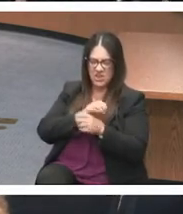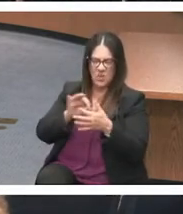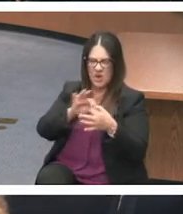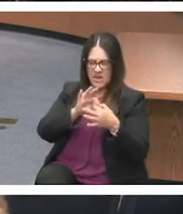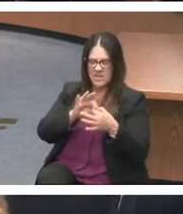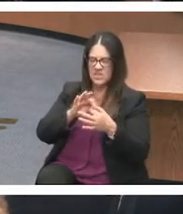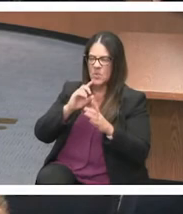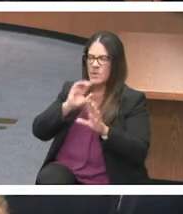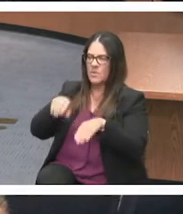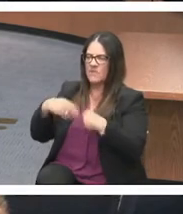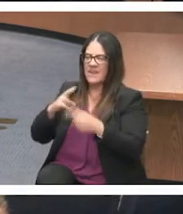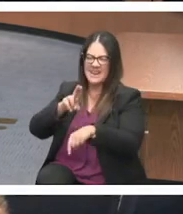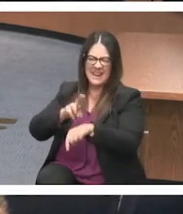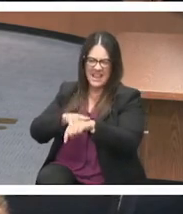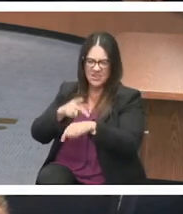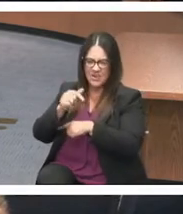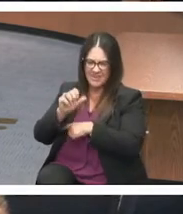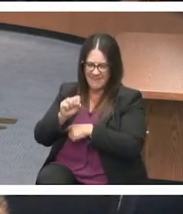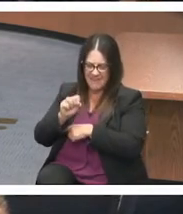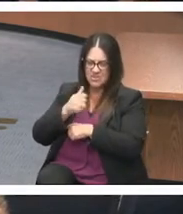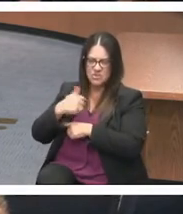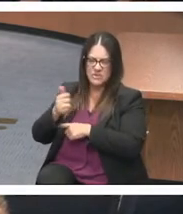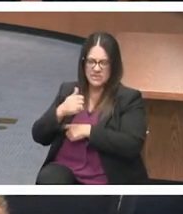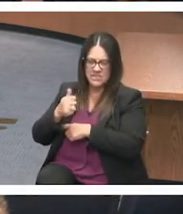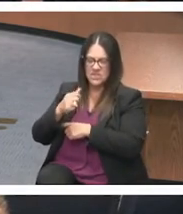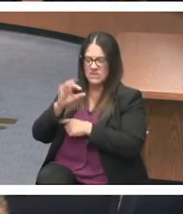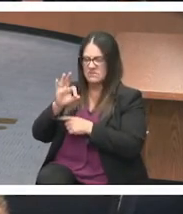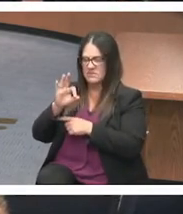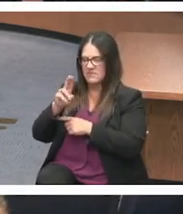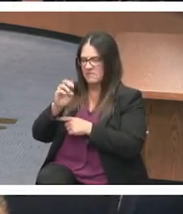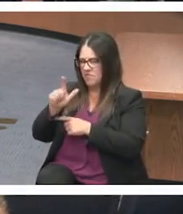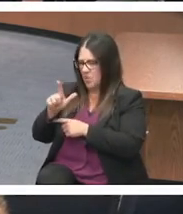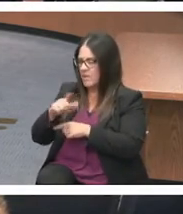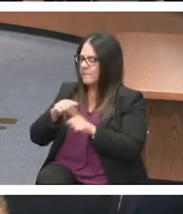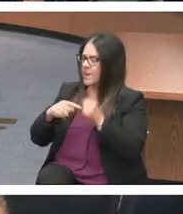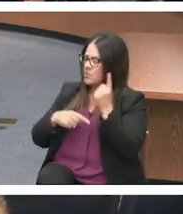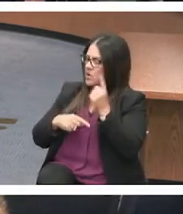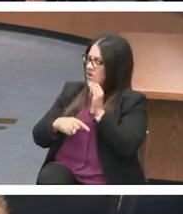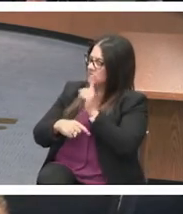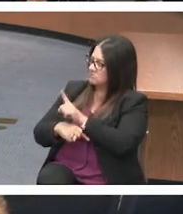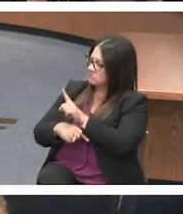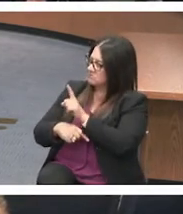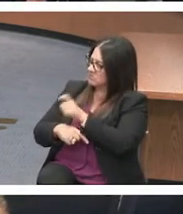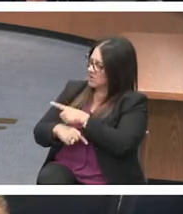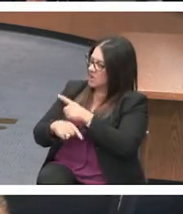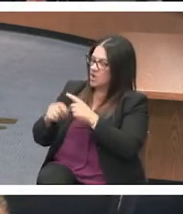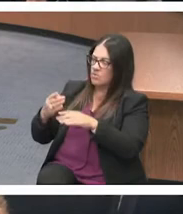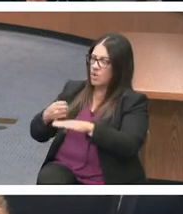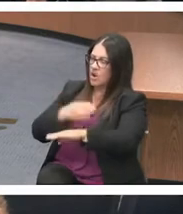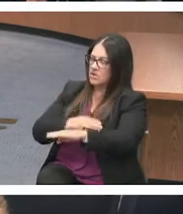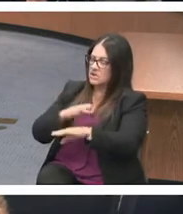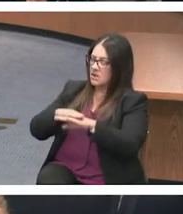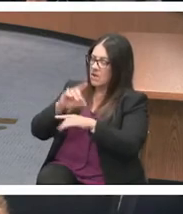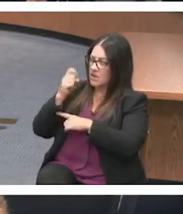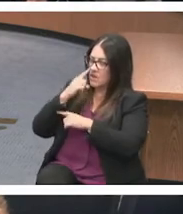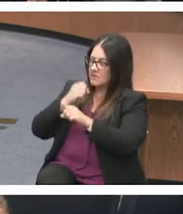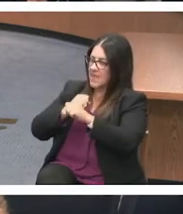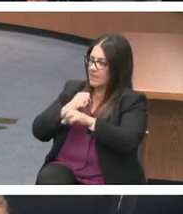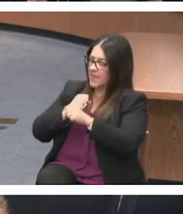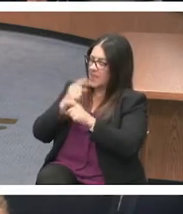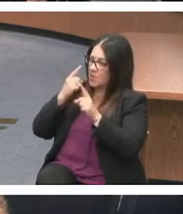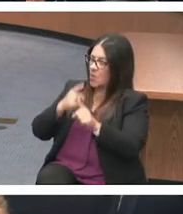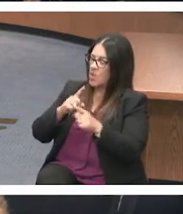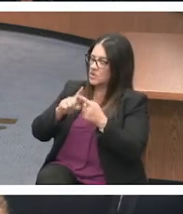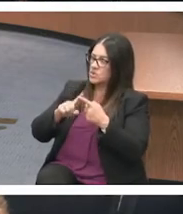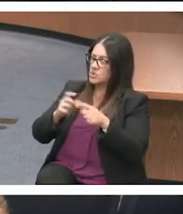natural gas transportation fuel. And I was just wondering if progress has been made on the governor's campaign goal to ditch